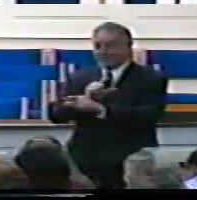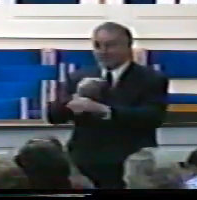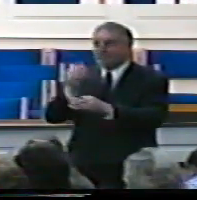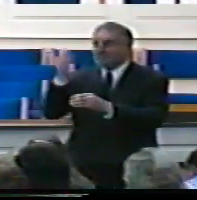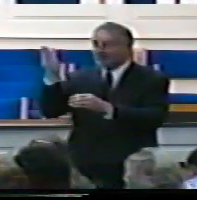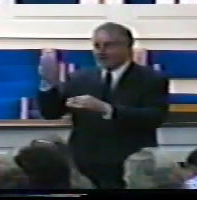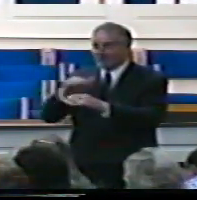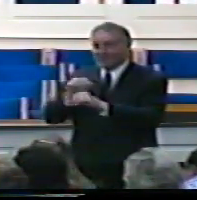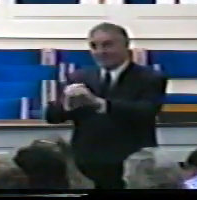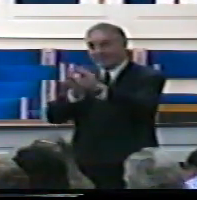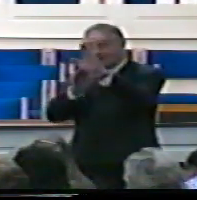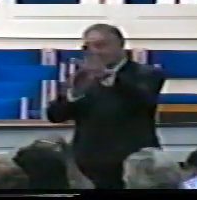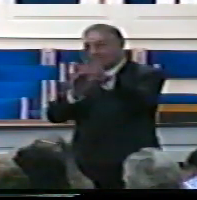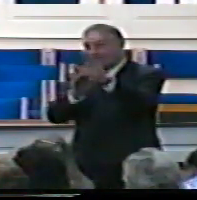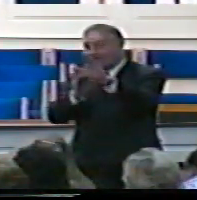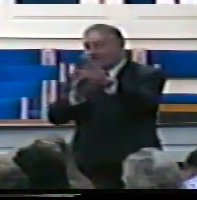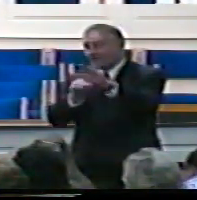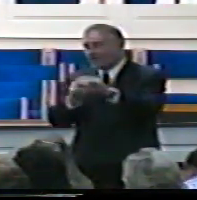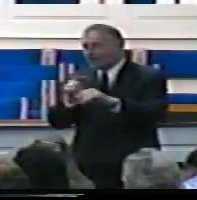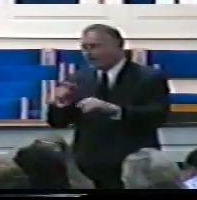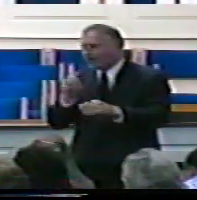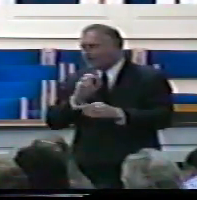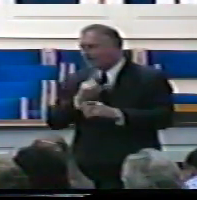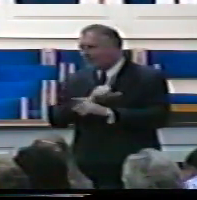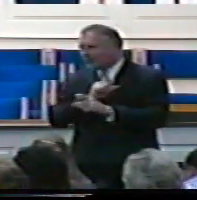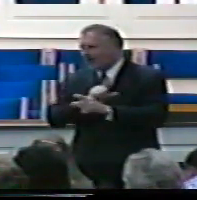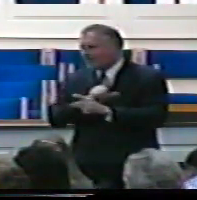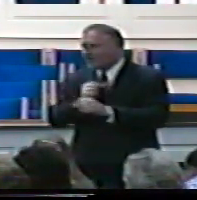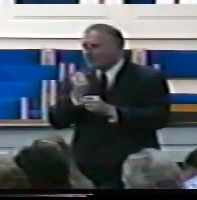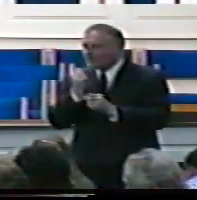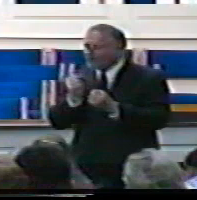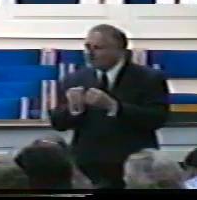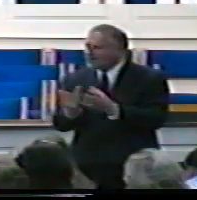Are you laboring with insufficient funds or income?